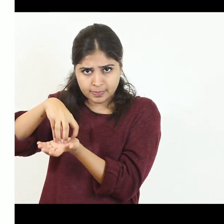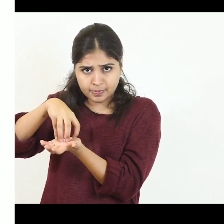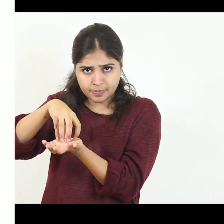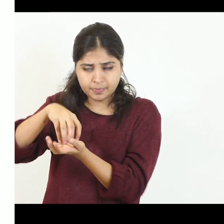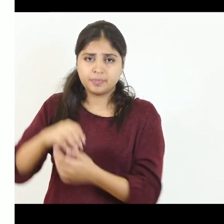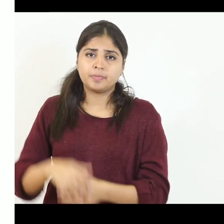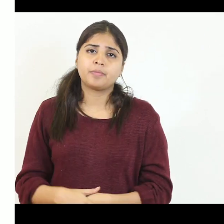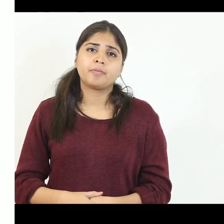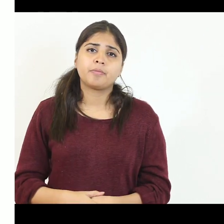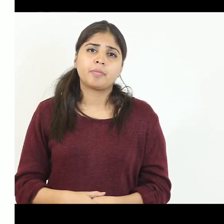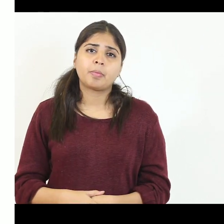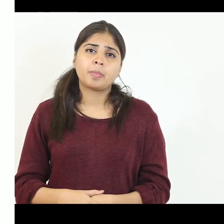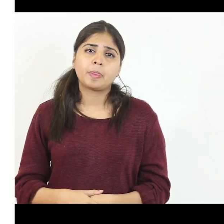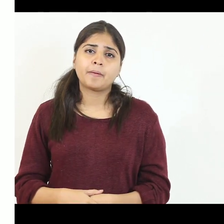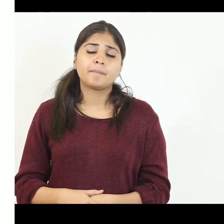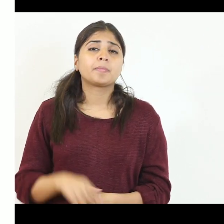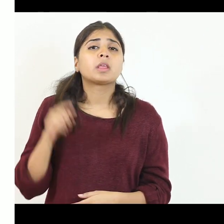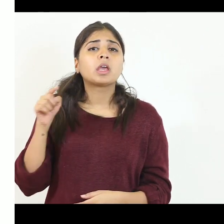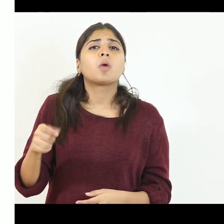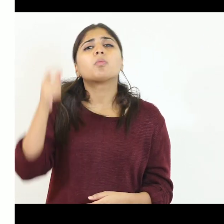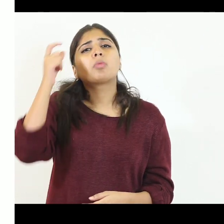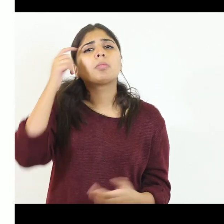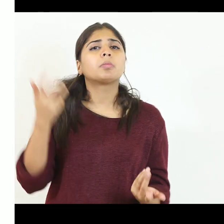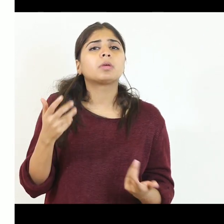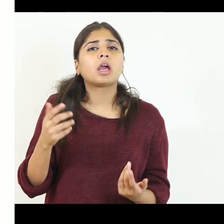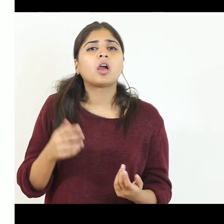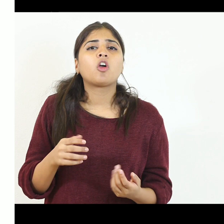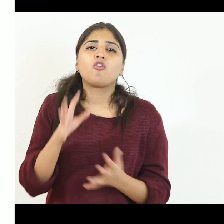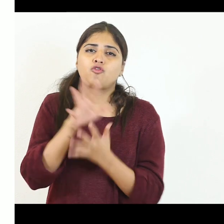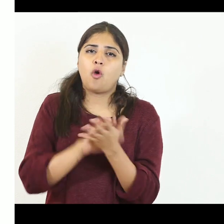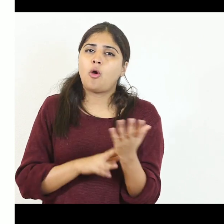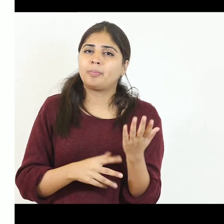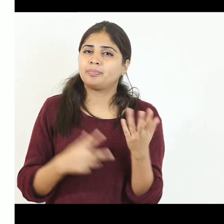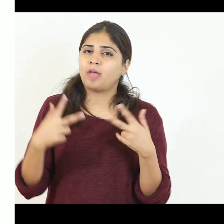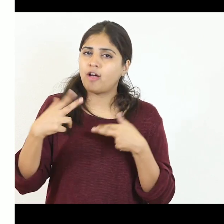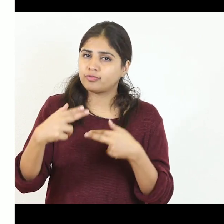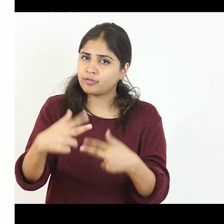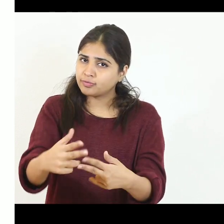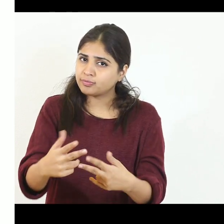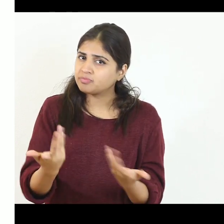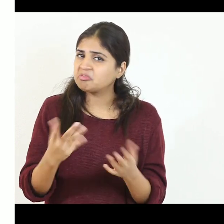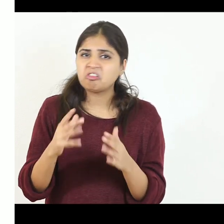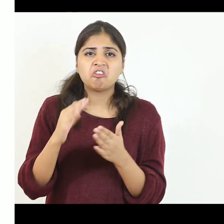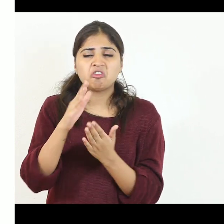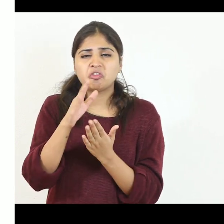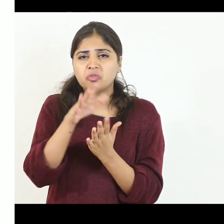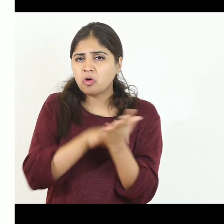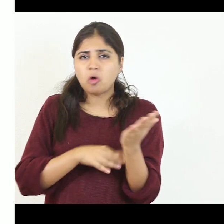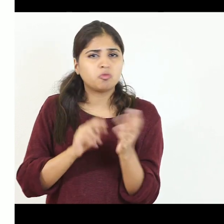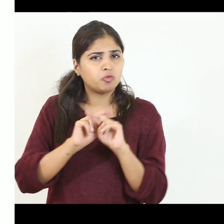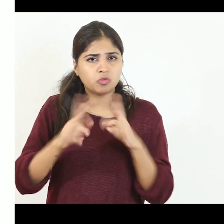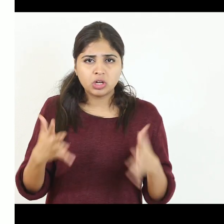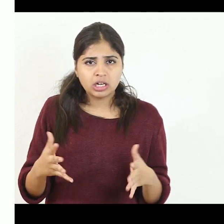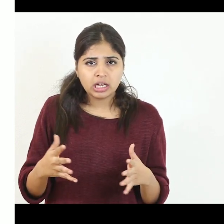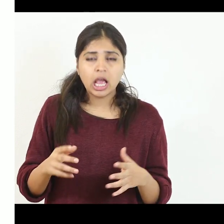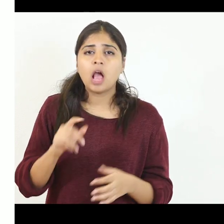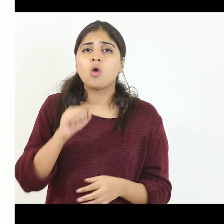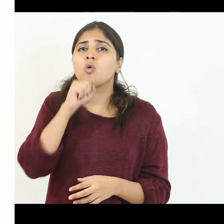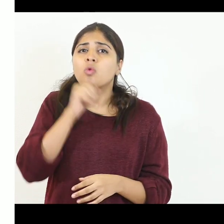forms, illegible forms, missing data, etc.